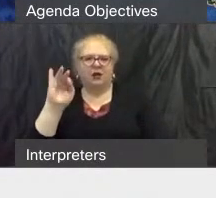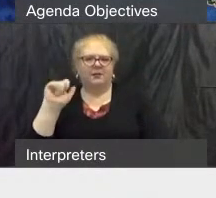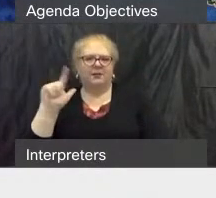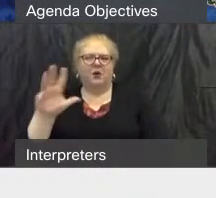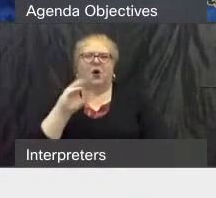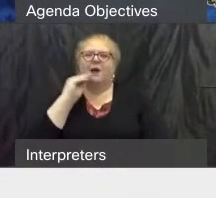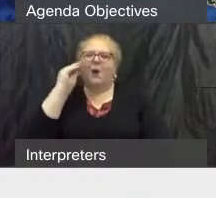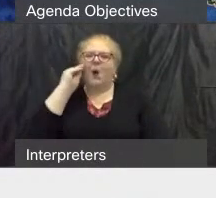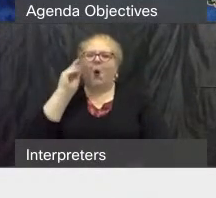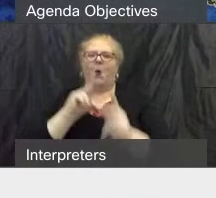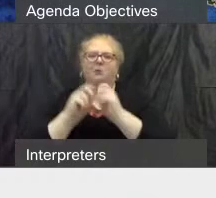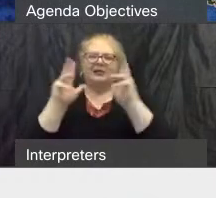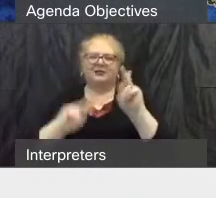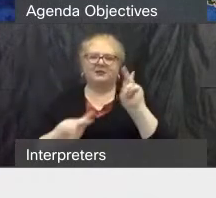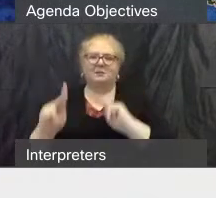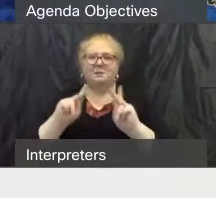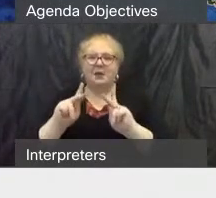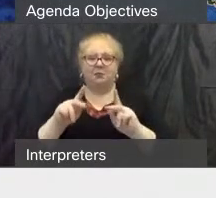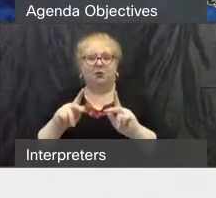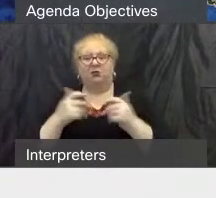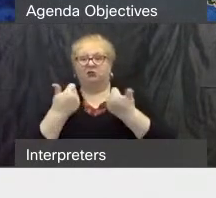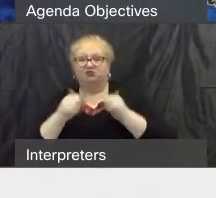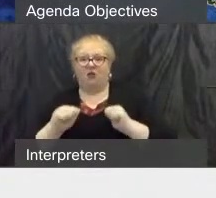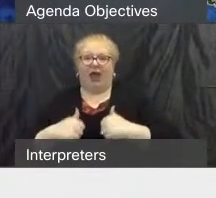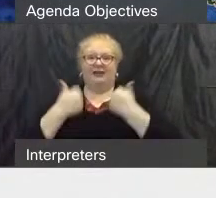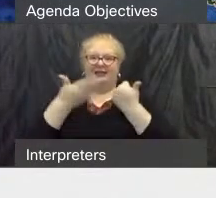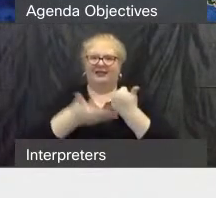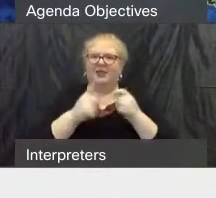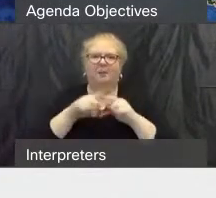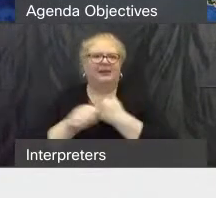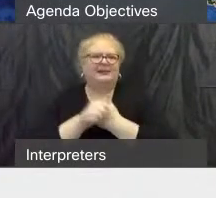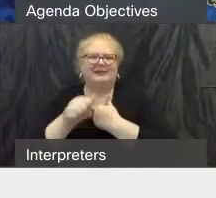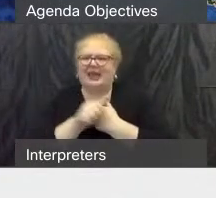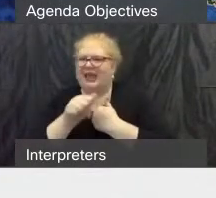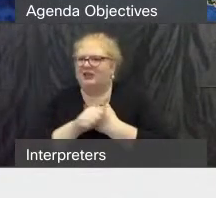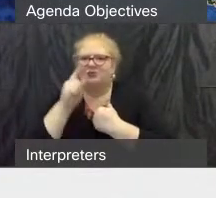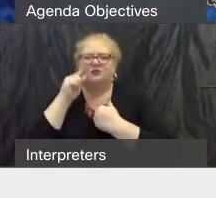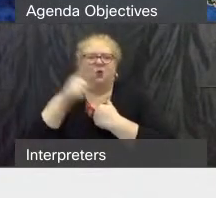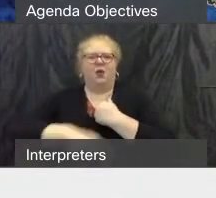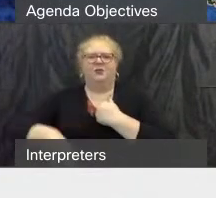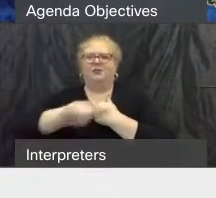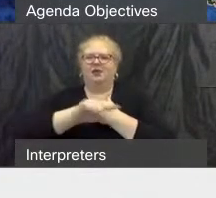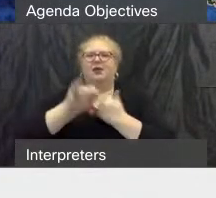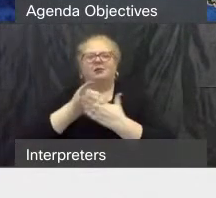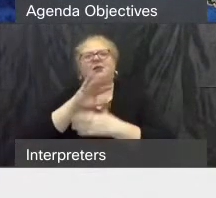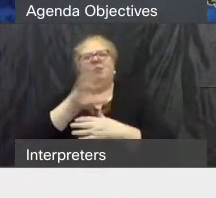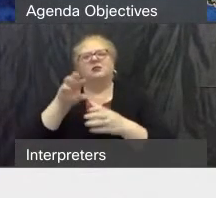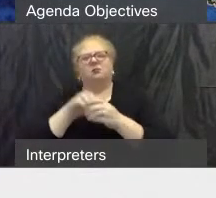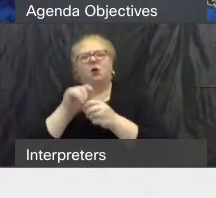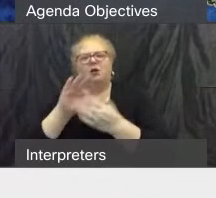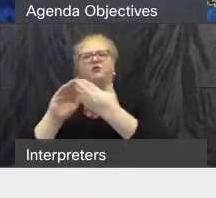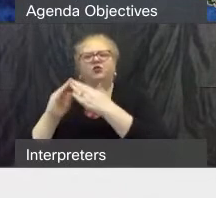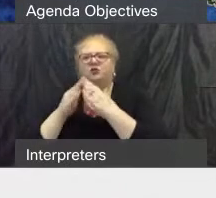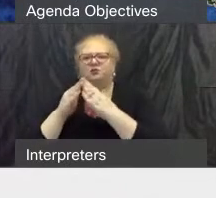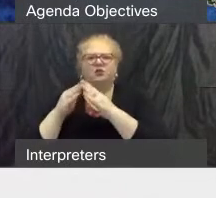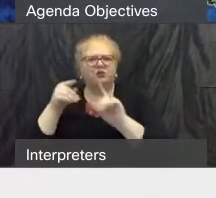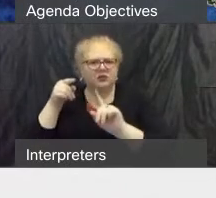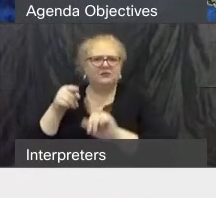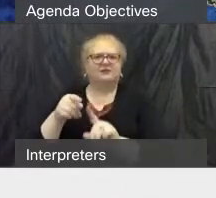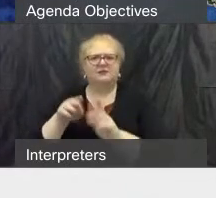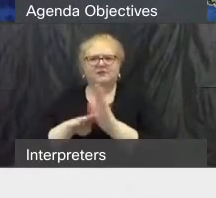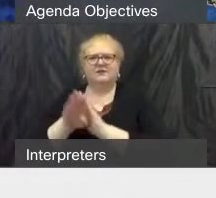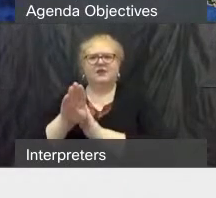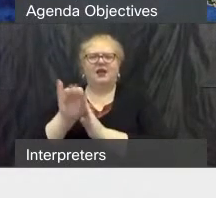encampment that was dangerous for our homeless residents. And so that's targeted community development. I want to say, Director Collins, that was